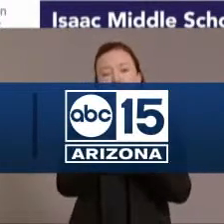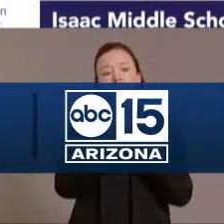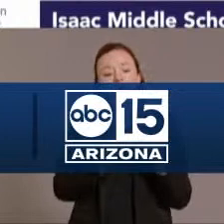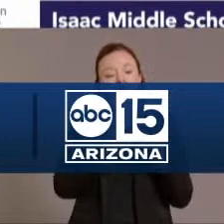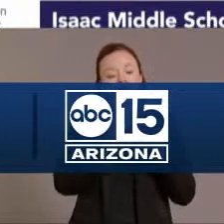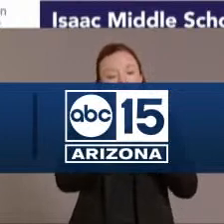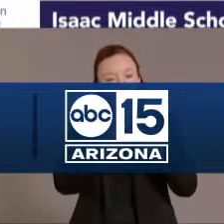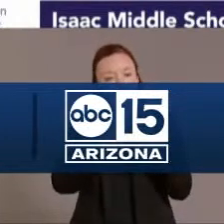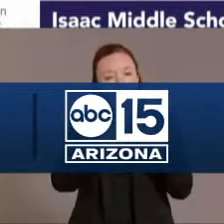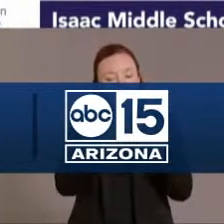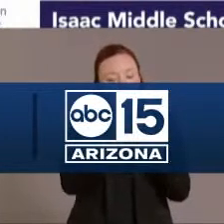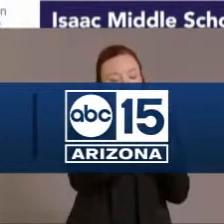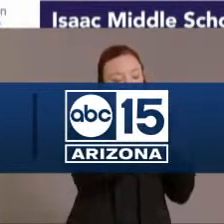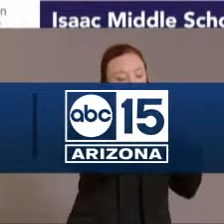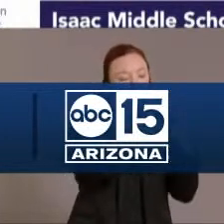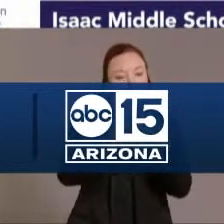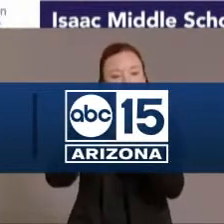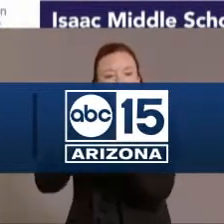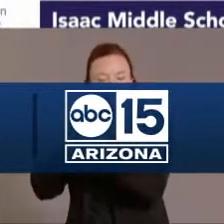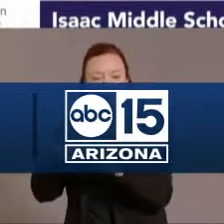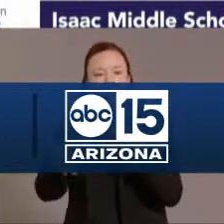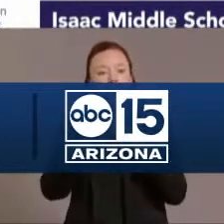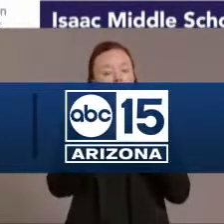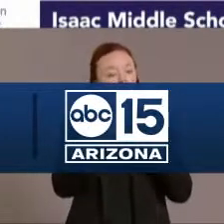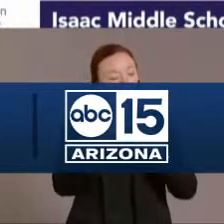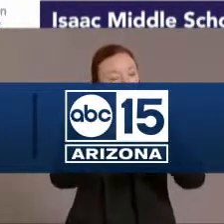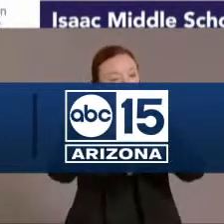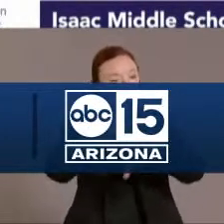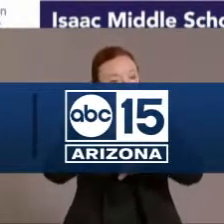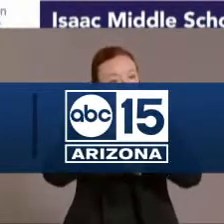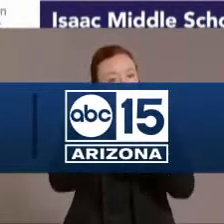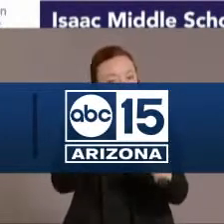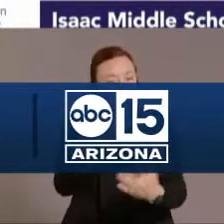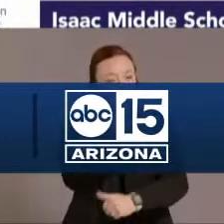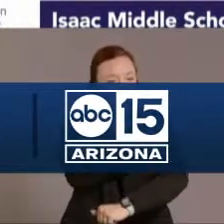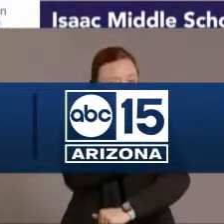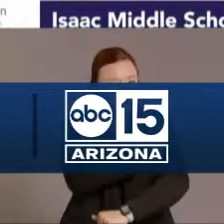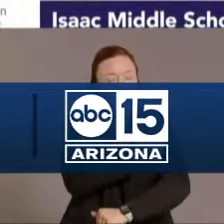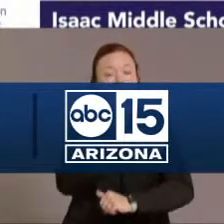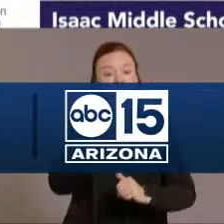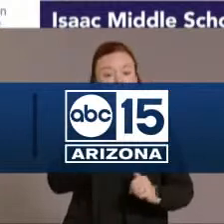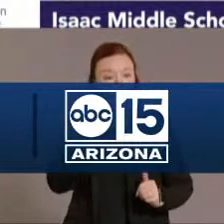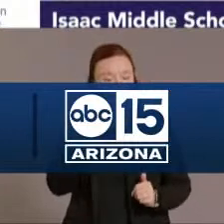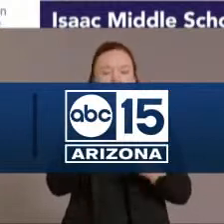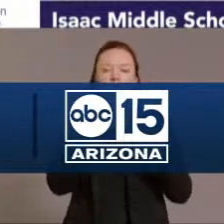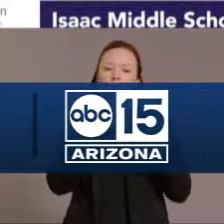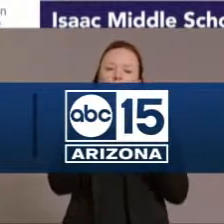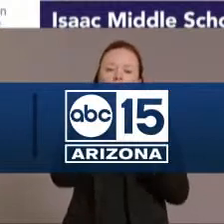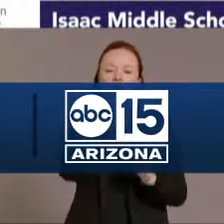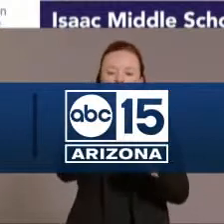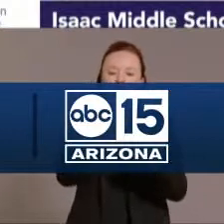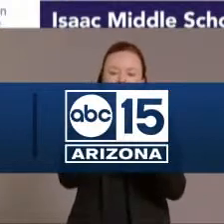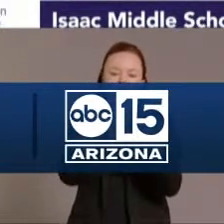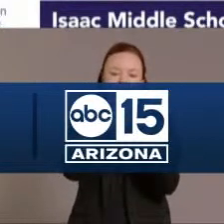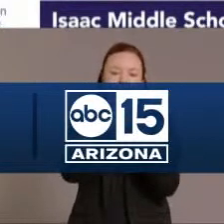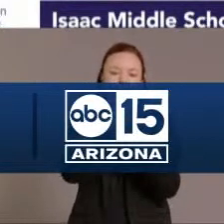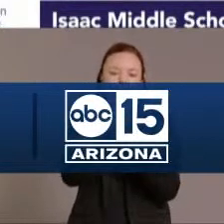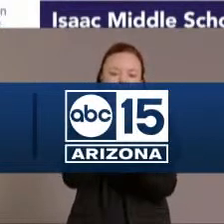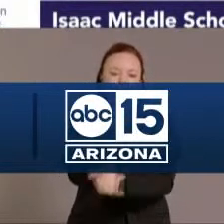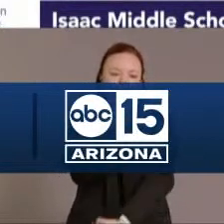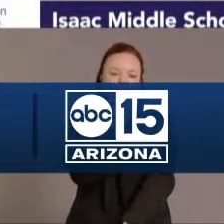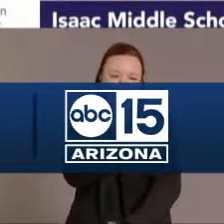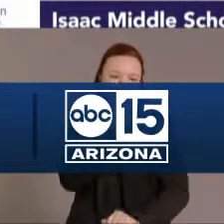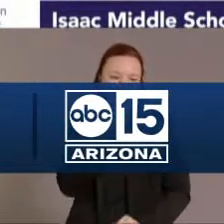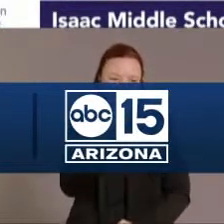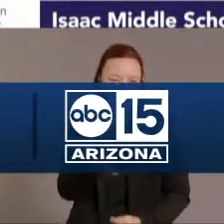organization offering events so that we can continue to increase vaccine access. So for example, Pima County is